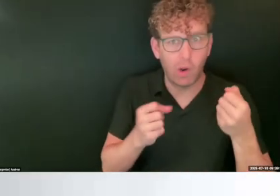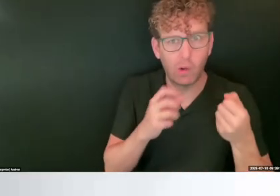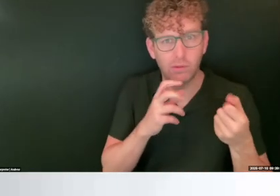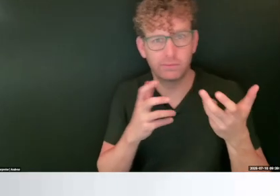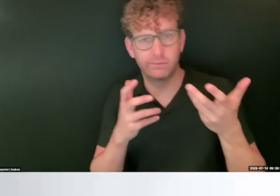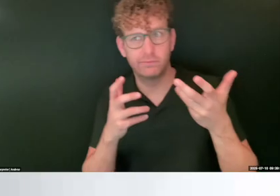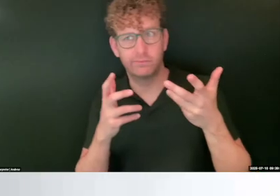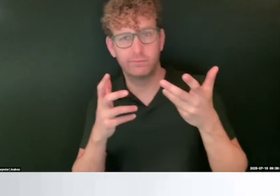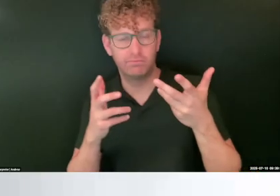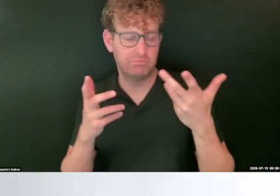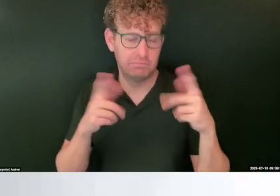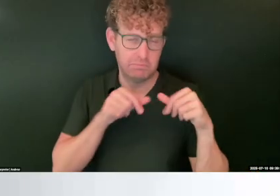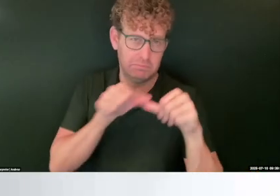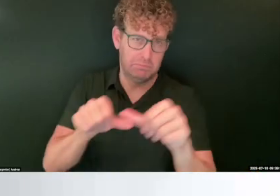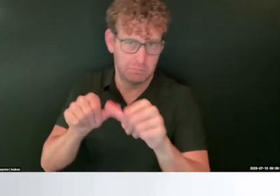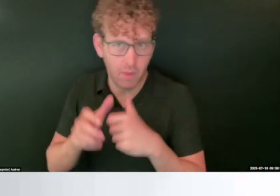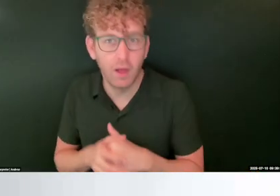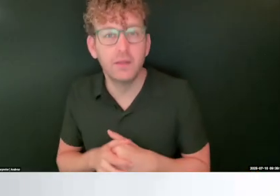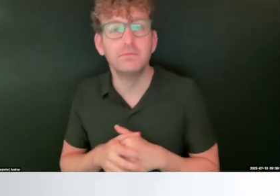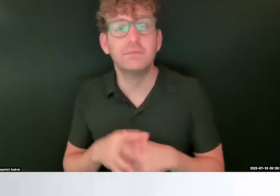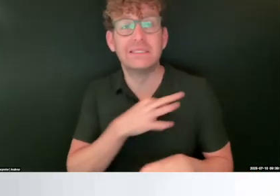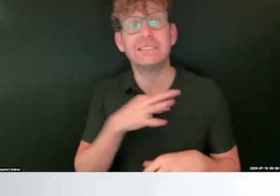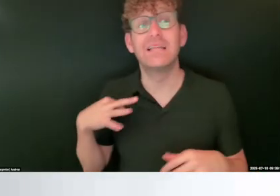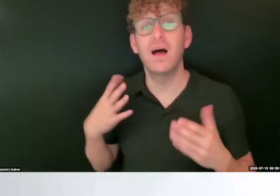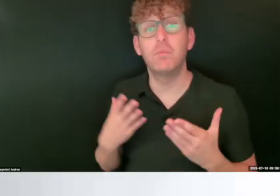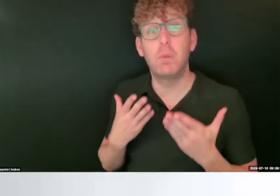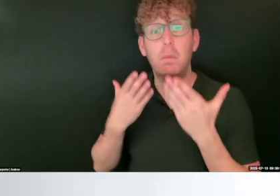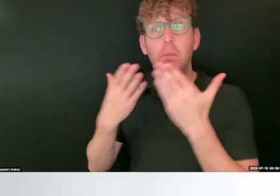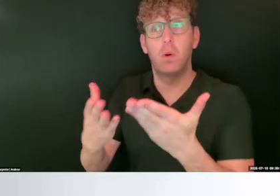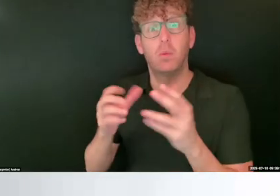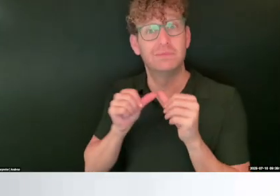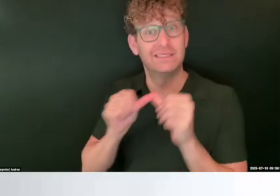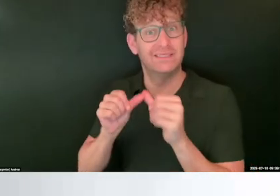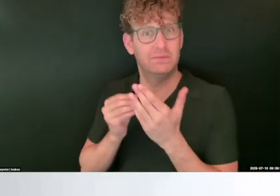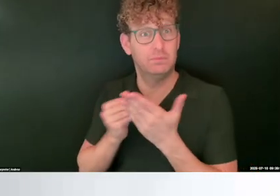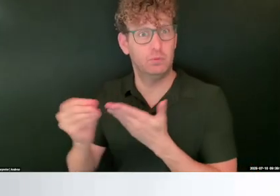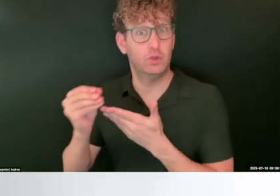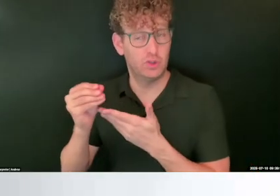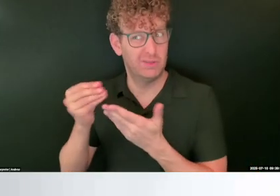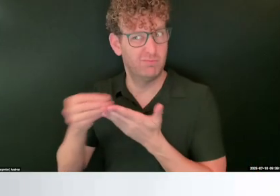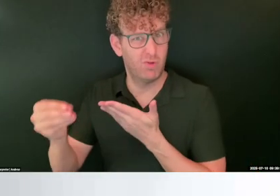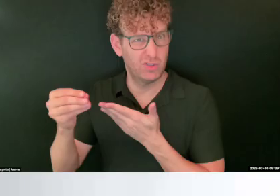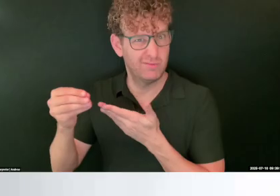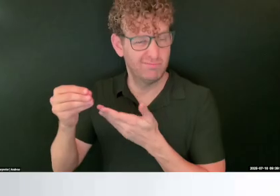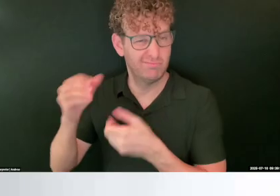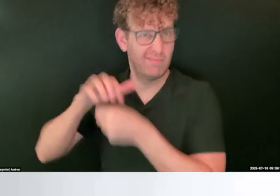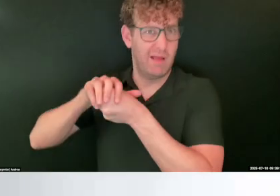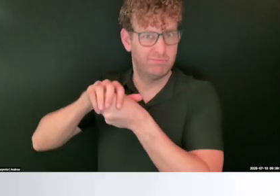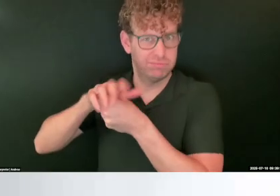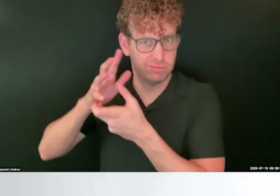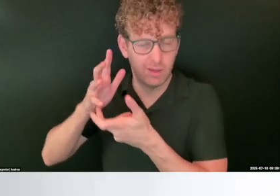Staff proposed that a consistent purchase price cap be set for when participants are using their incentives to buy their cleaner